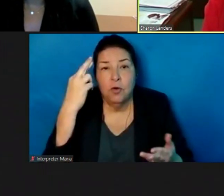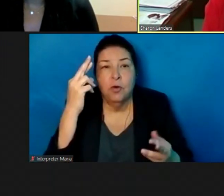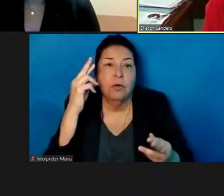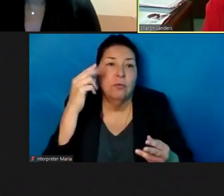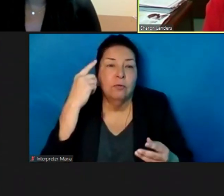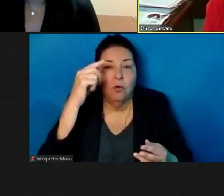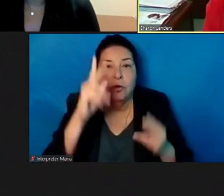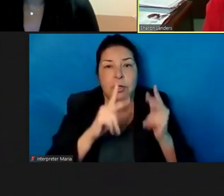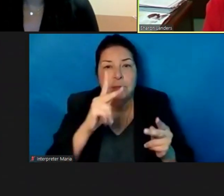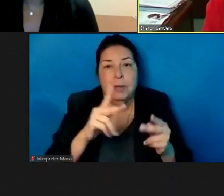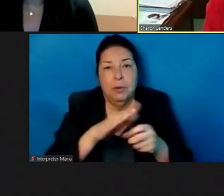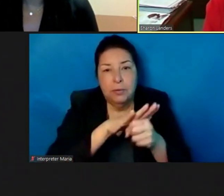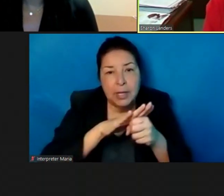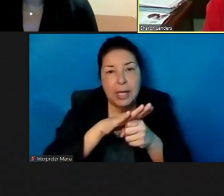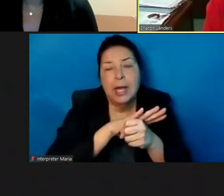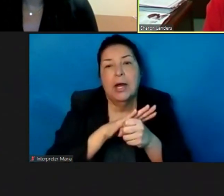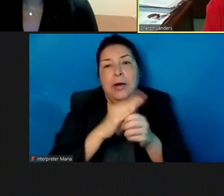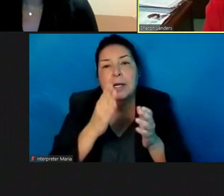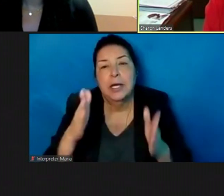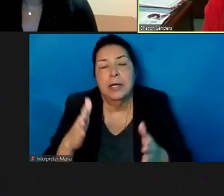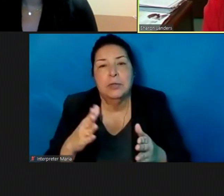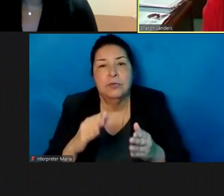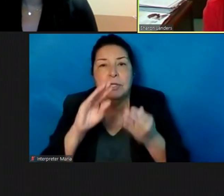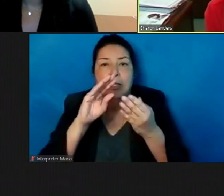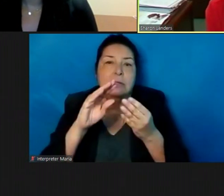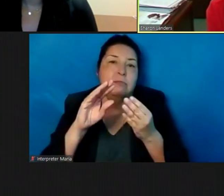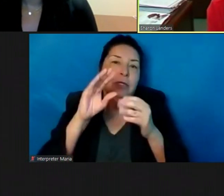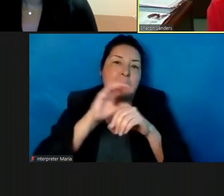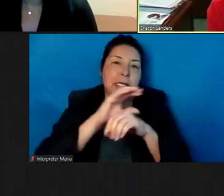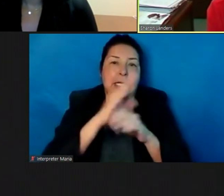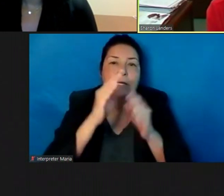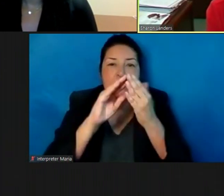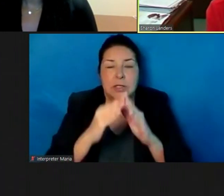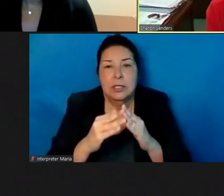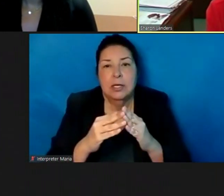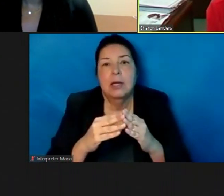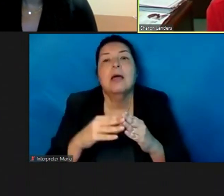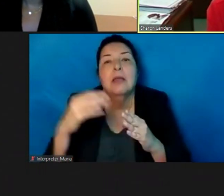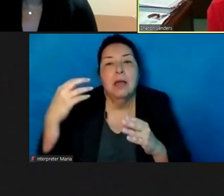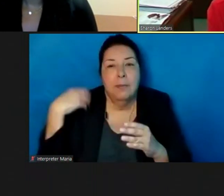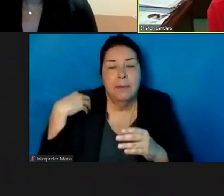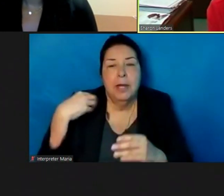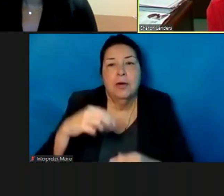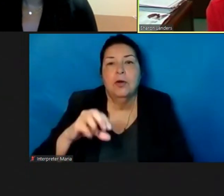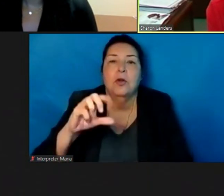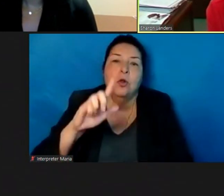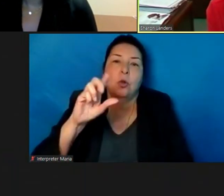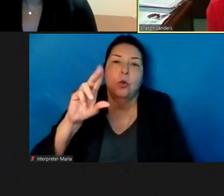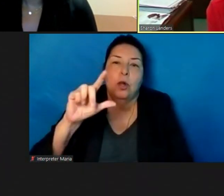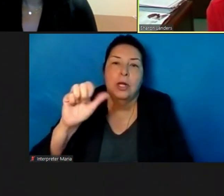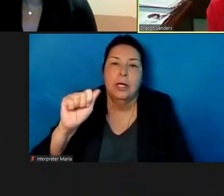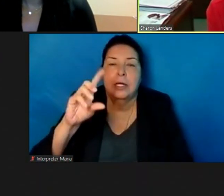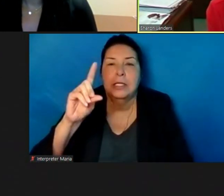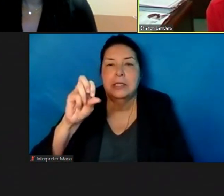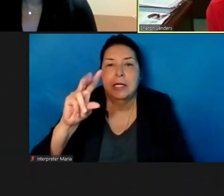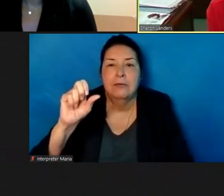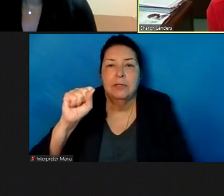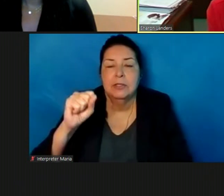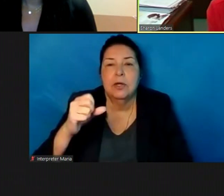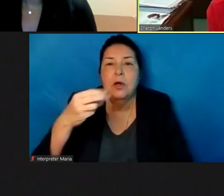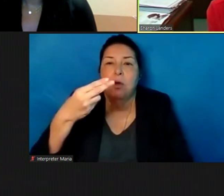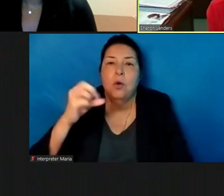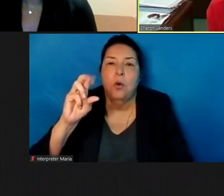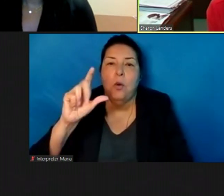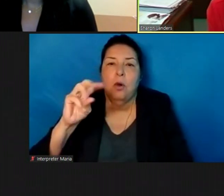region by the City Council of Carson. That includes Mayor Lula Davis Holmes, Mayor Pro Tem Jim Deere,